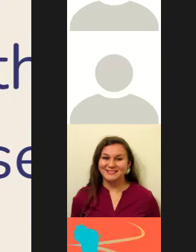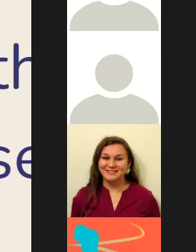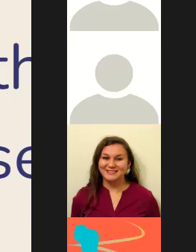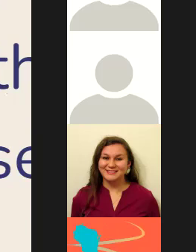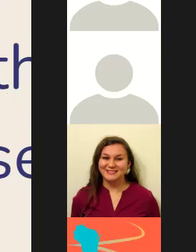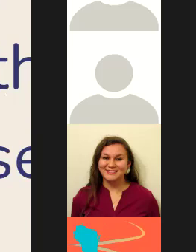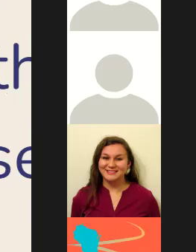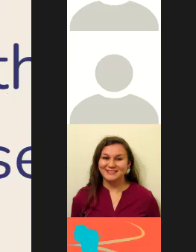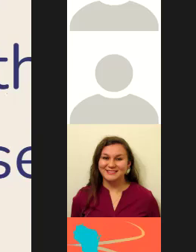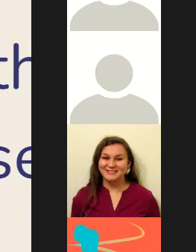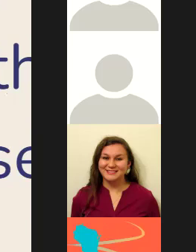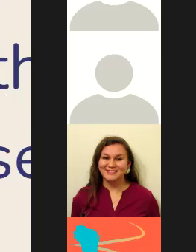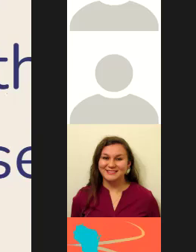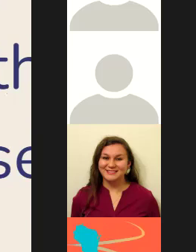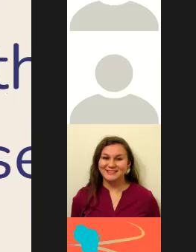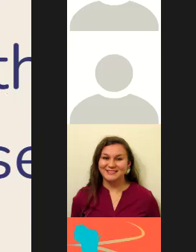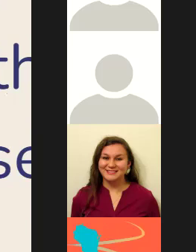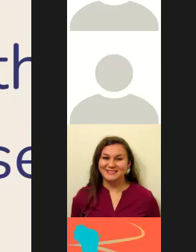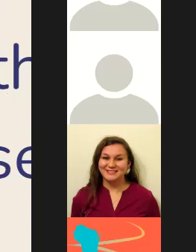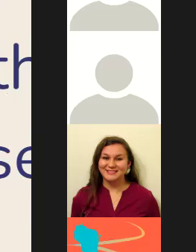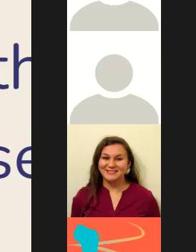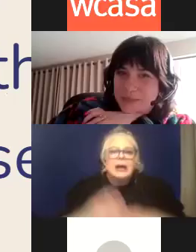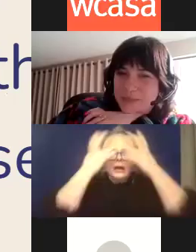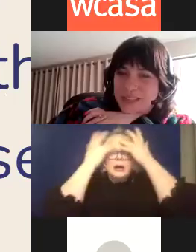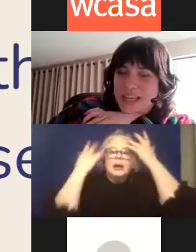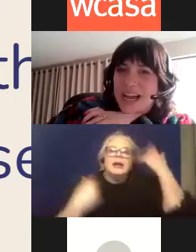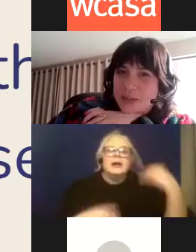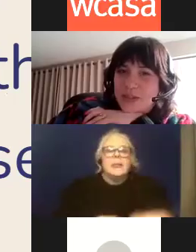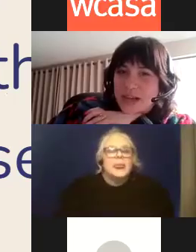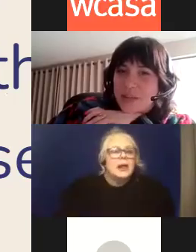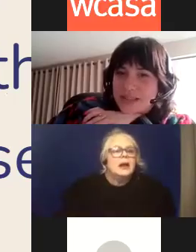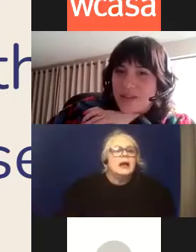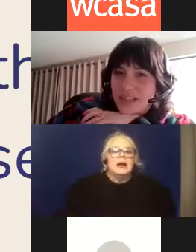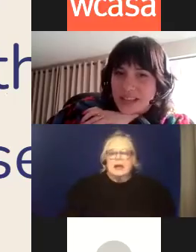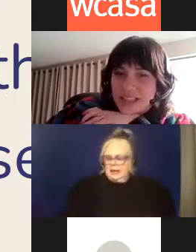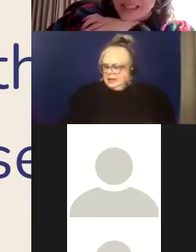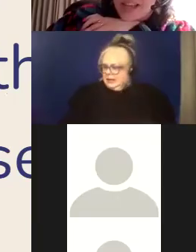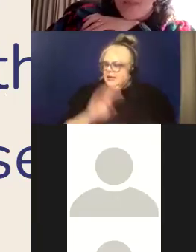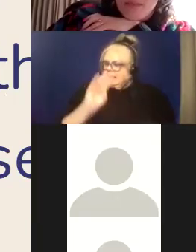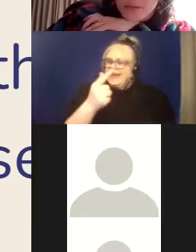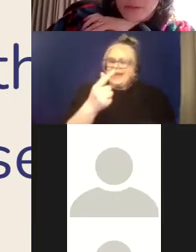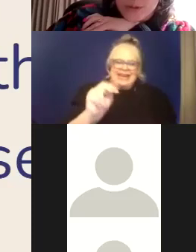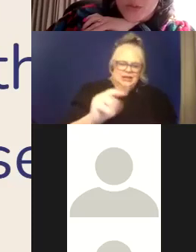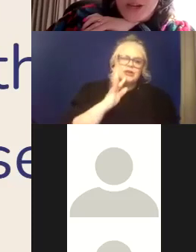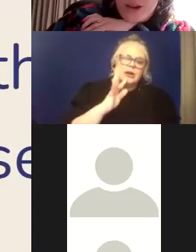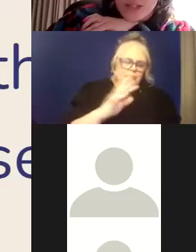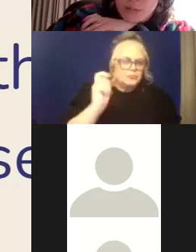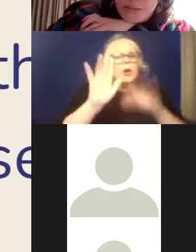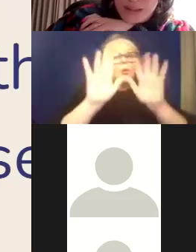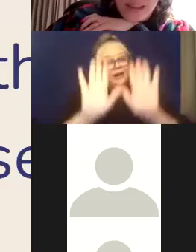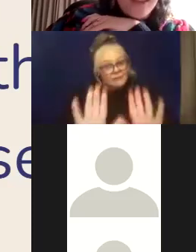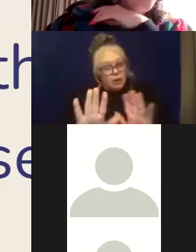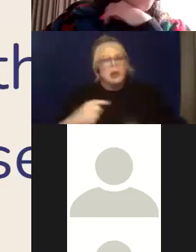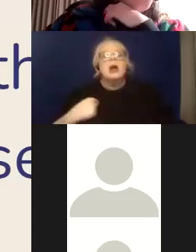Wonderful. I'm glad we've got some folks with some experience in here. I was confident that this has come up for folks because we know